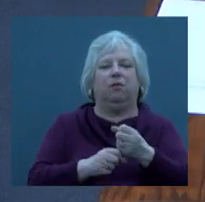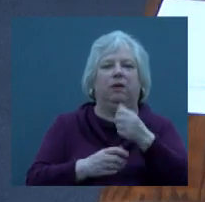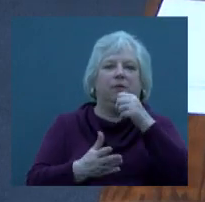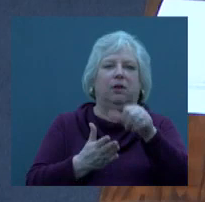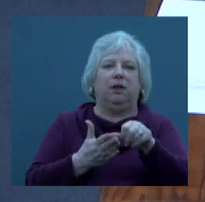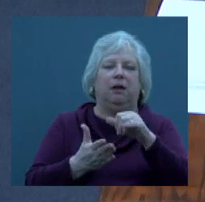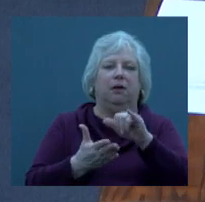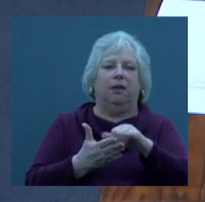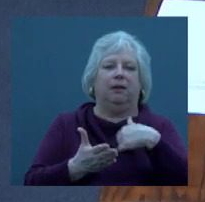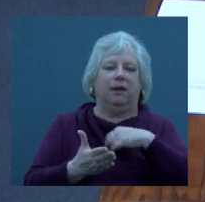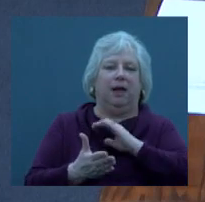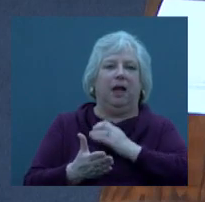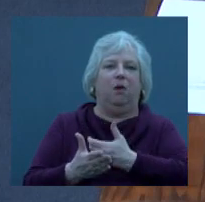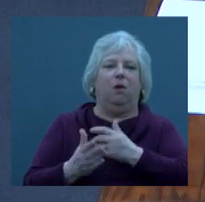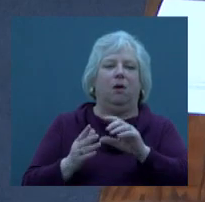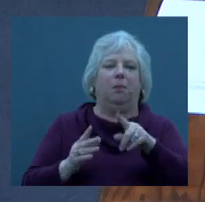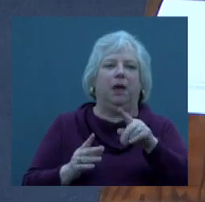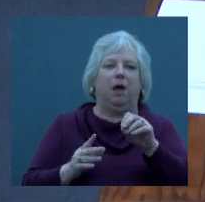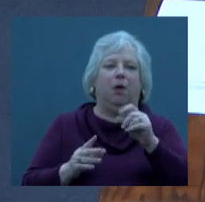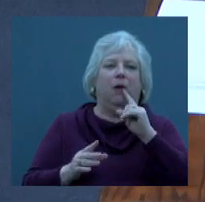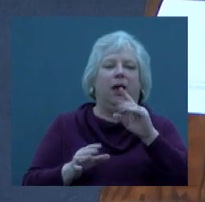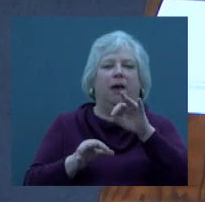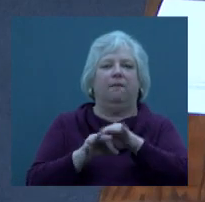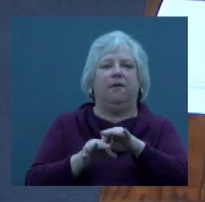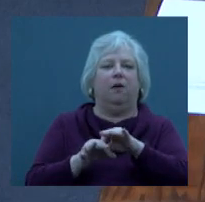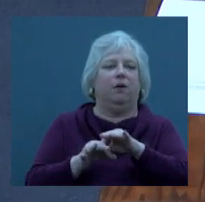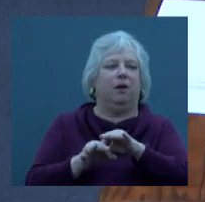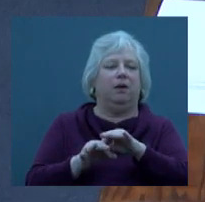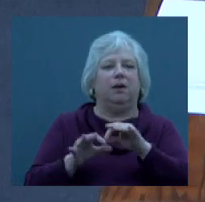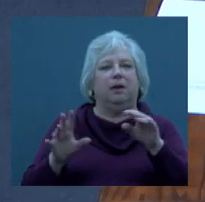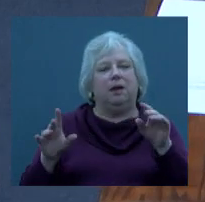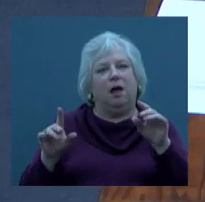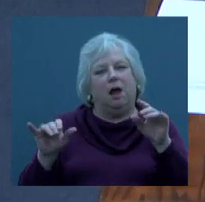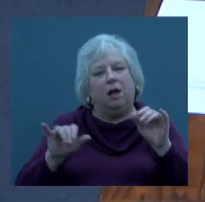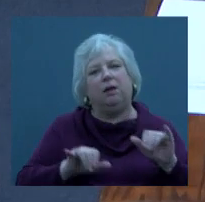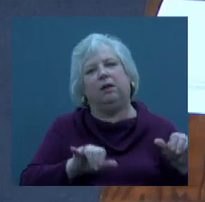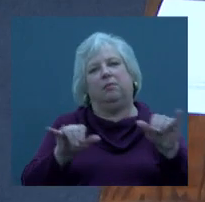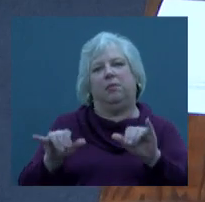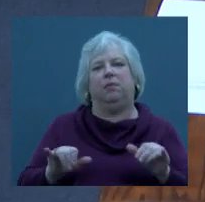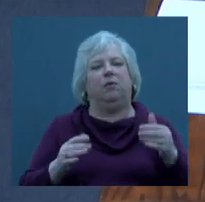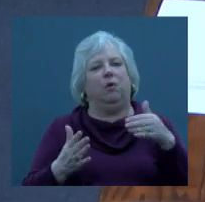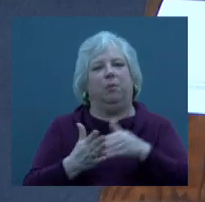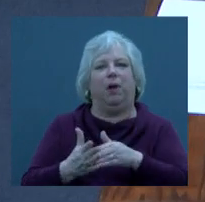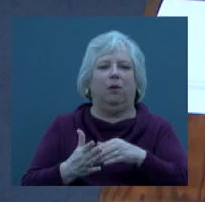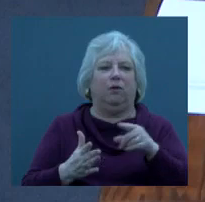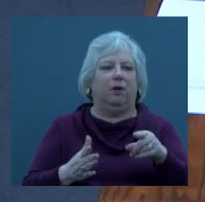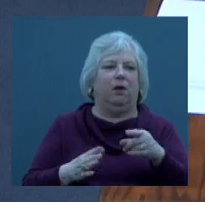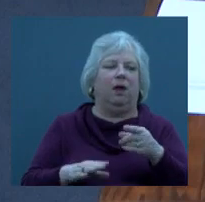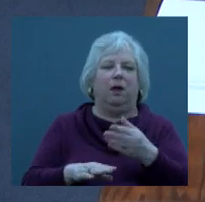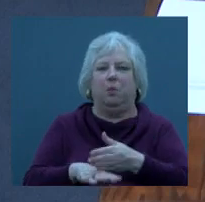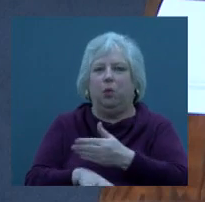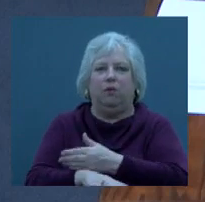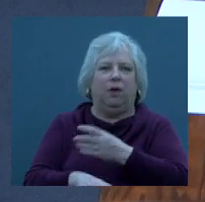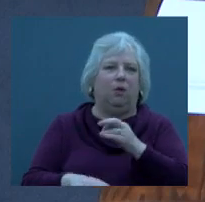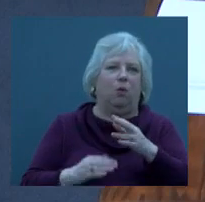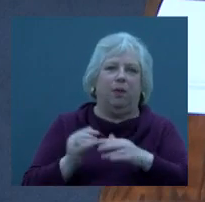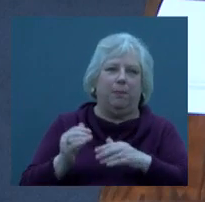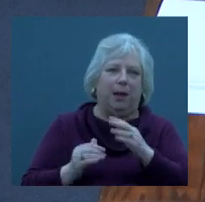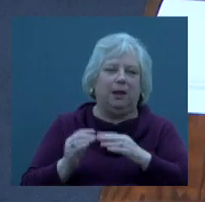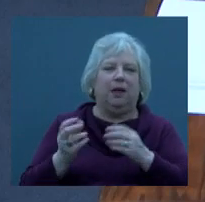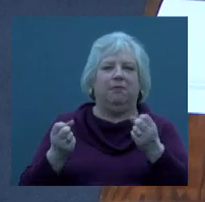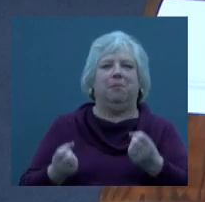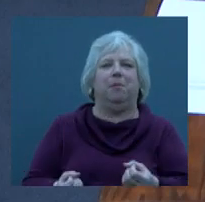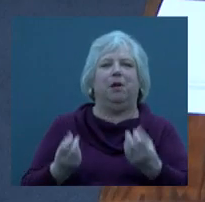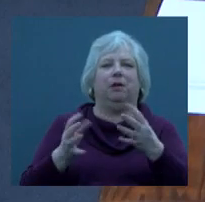unanimous decision, complete vote of opposing the improving or the building